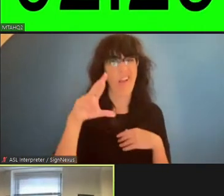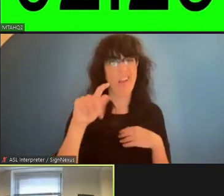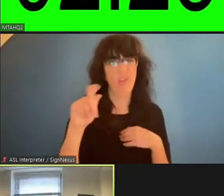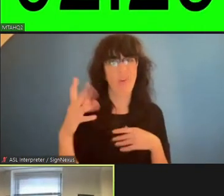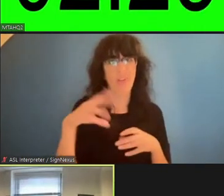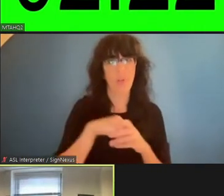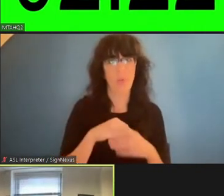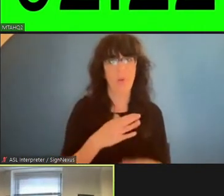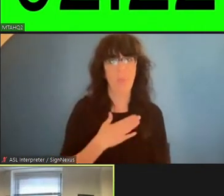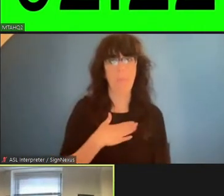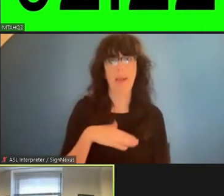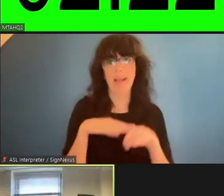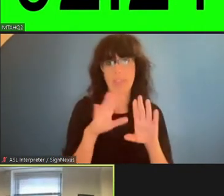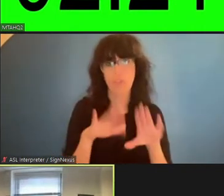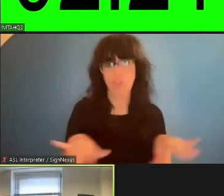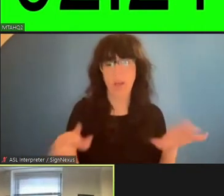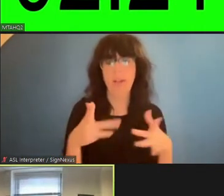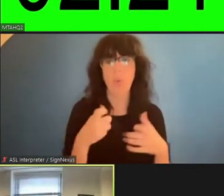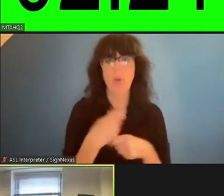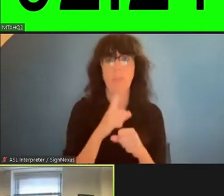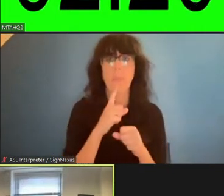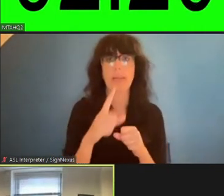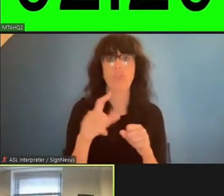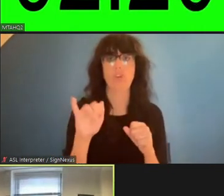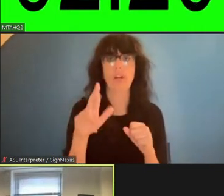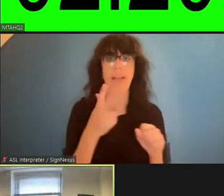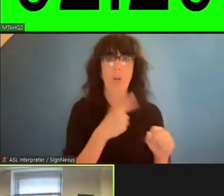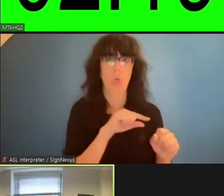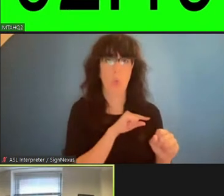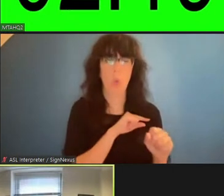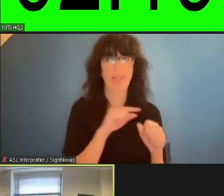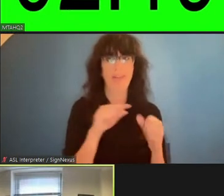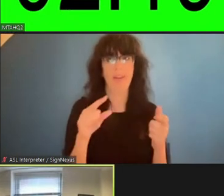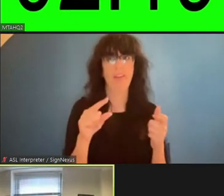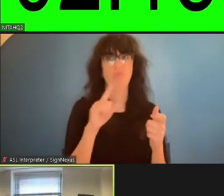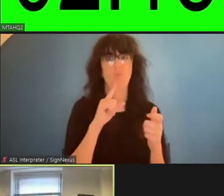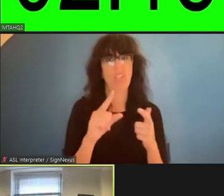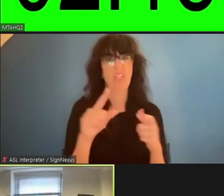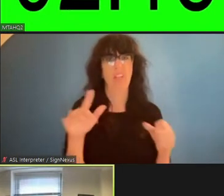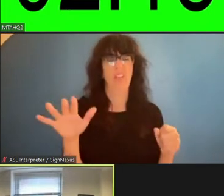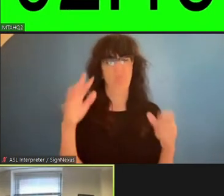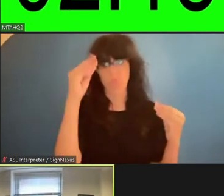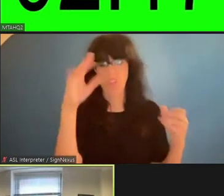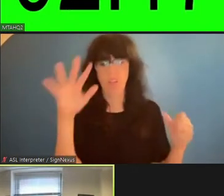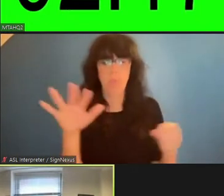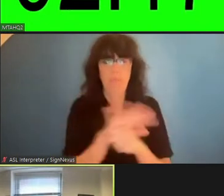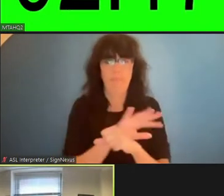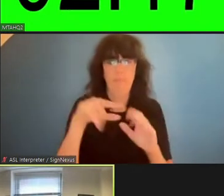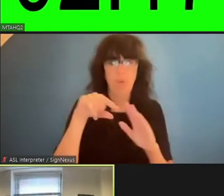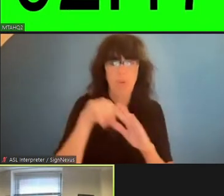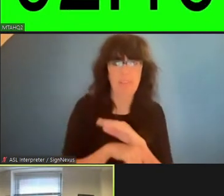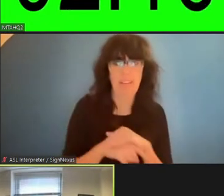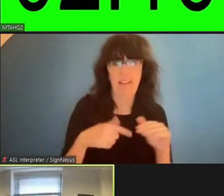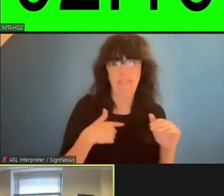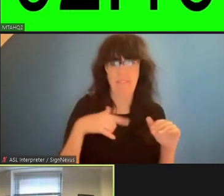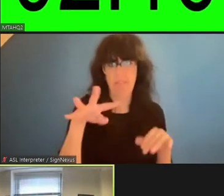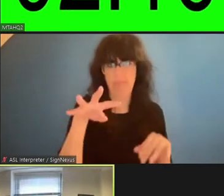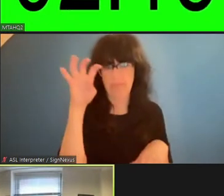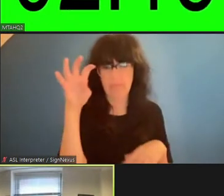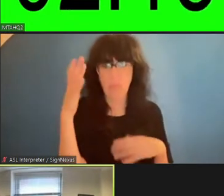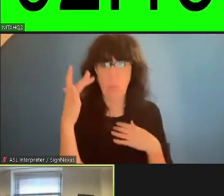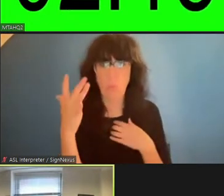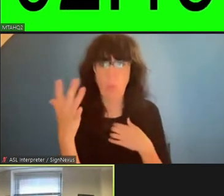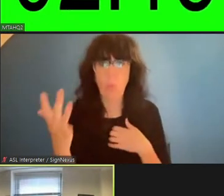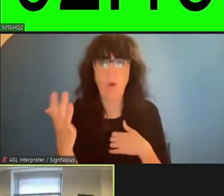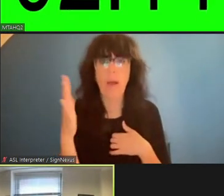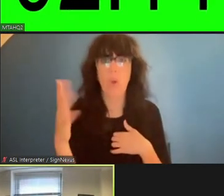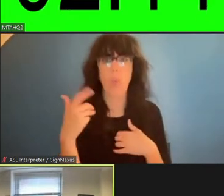child and i want to make sure that our air quality is taken into full consideration i'm a little bit perplexed as to why there's going